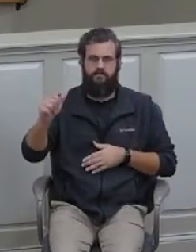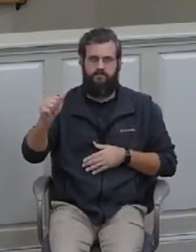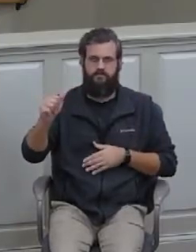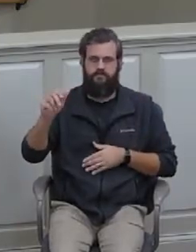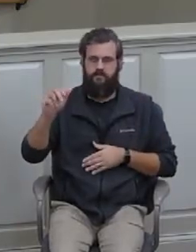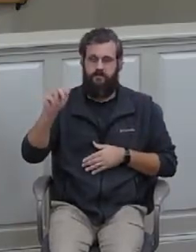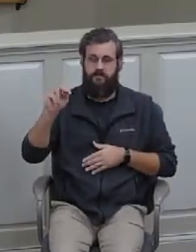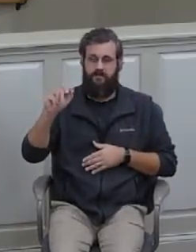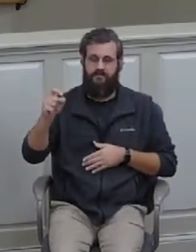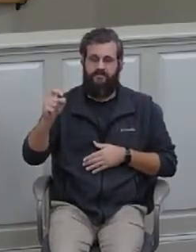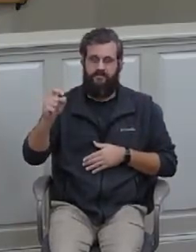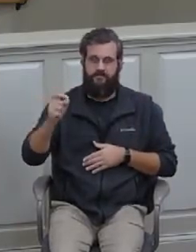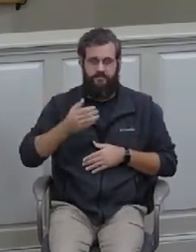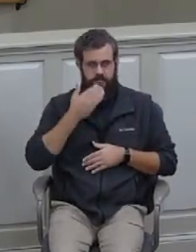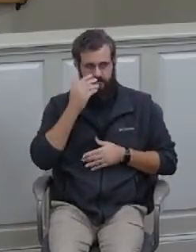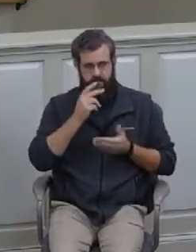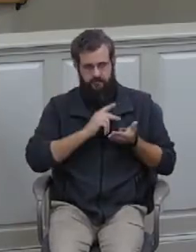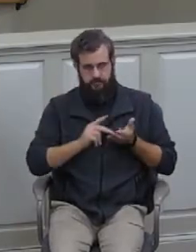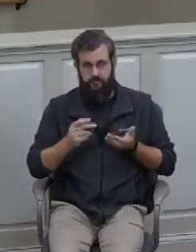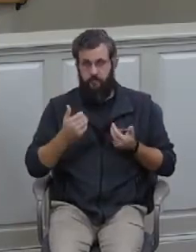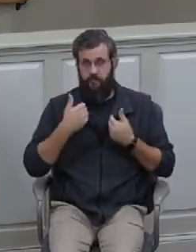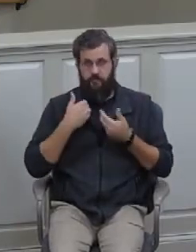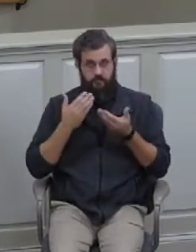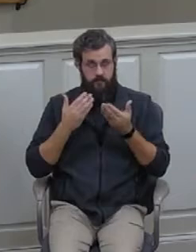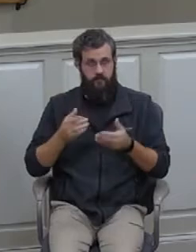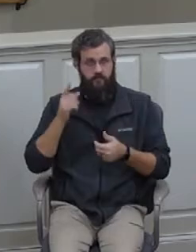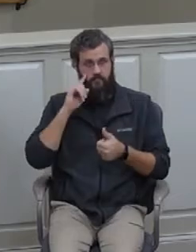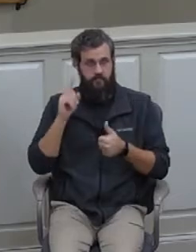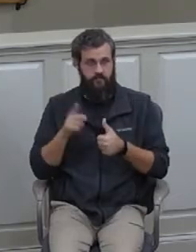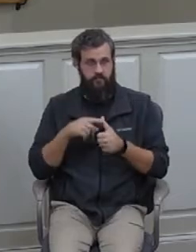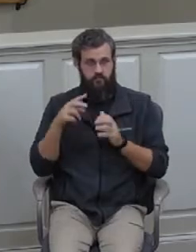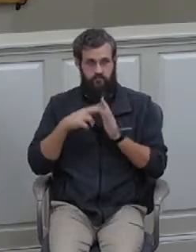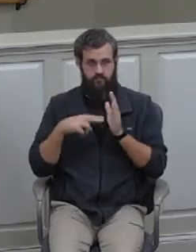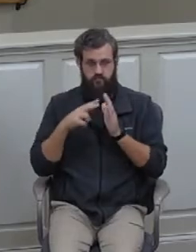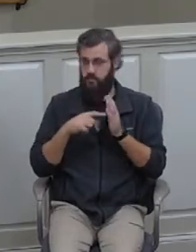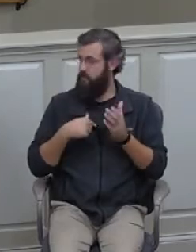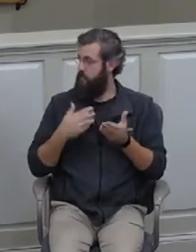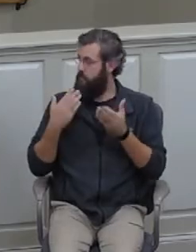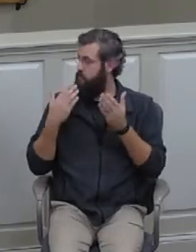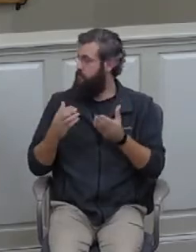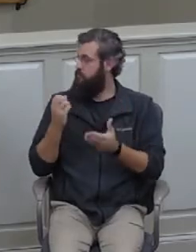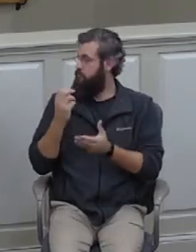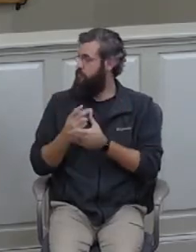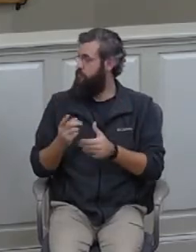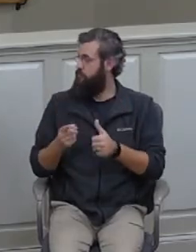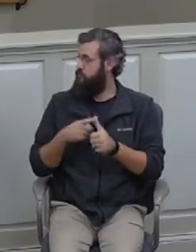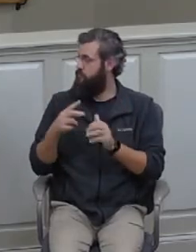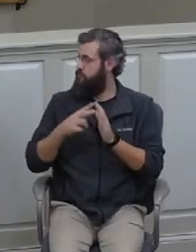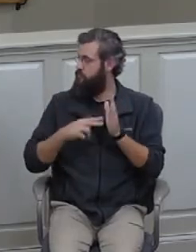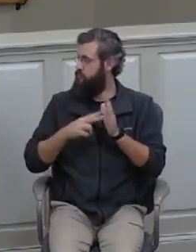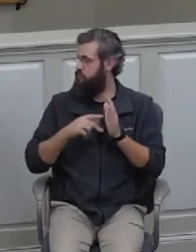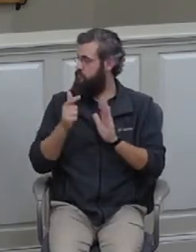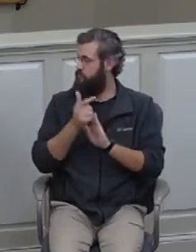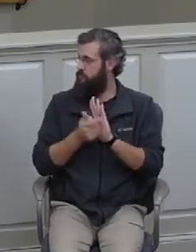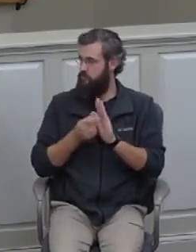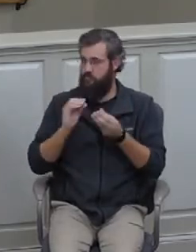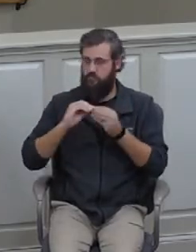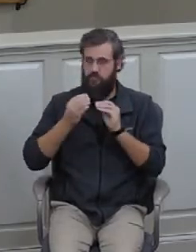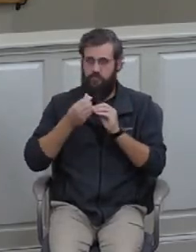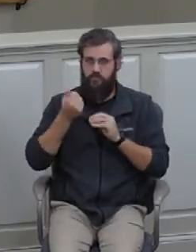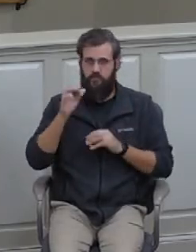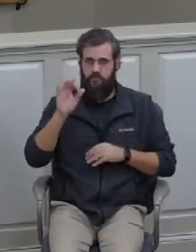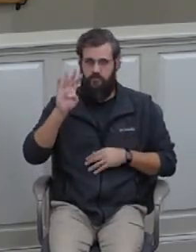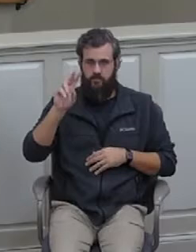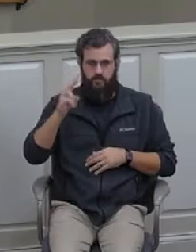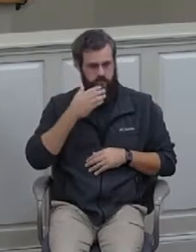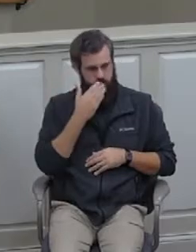Thank you, ma'am. Do I hear a motion to this first reading? I move for approval of first reading of ordinance 1942. Thank you,